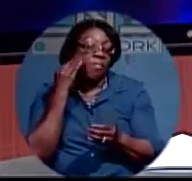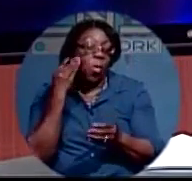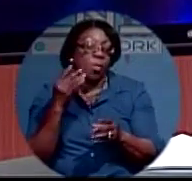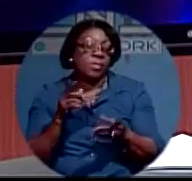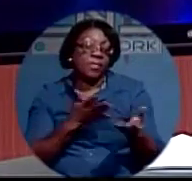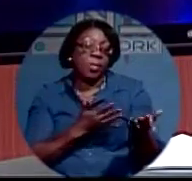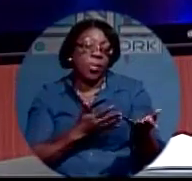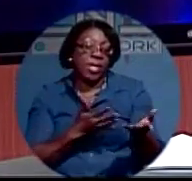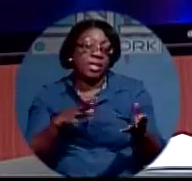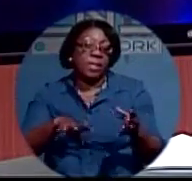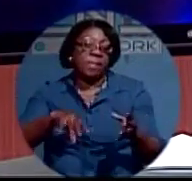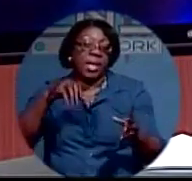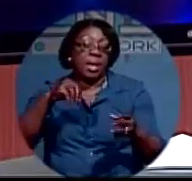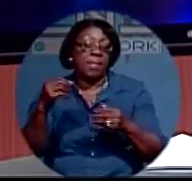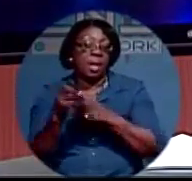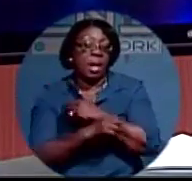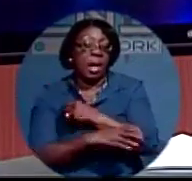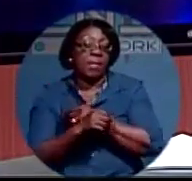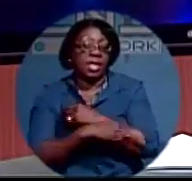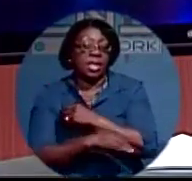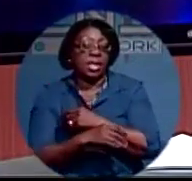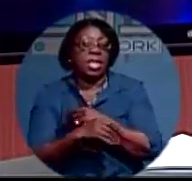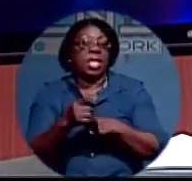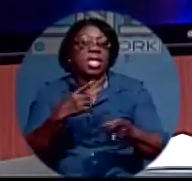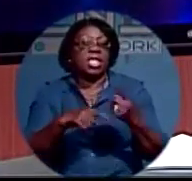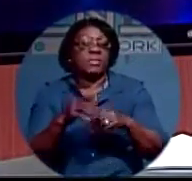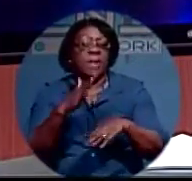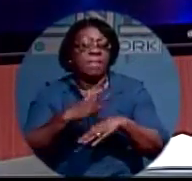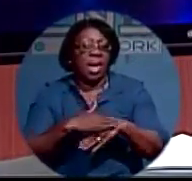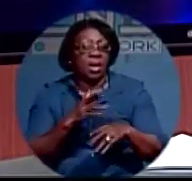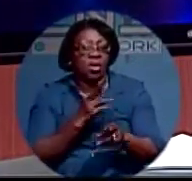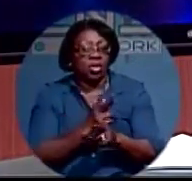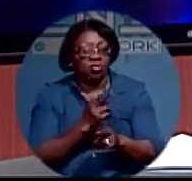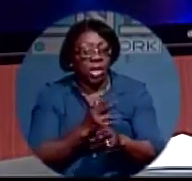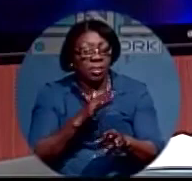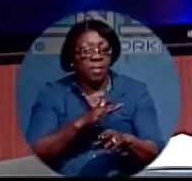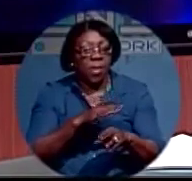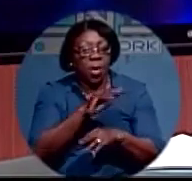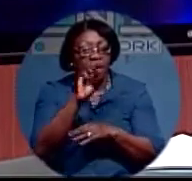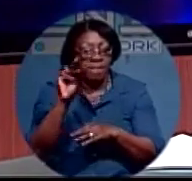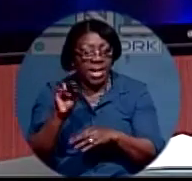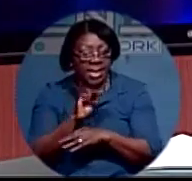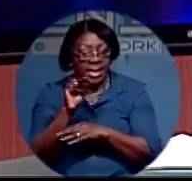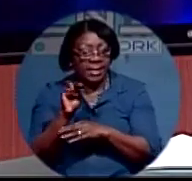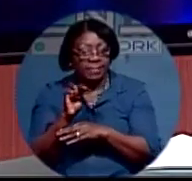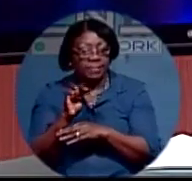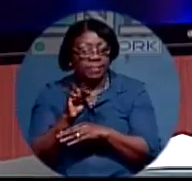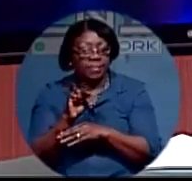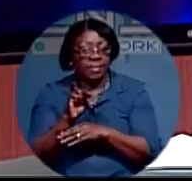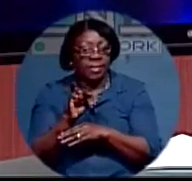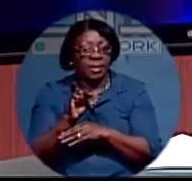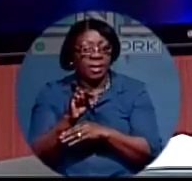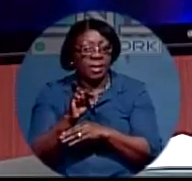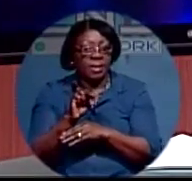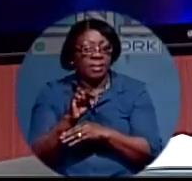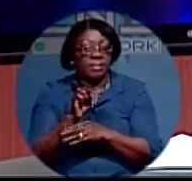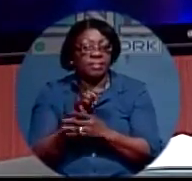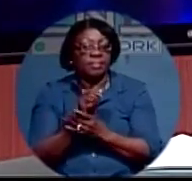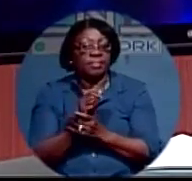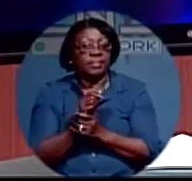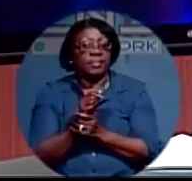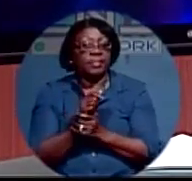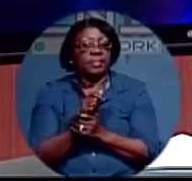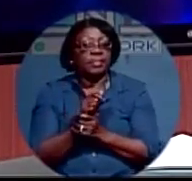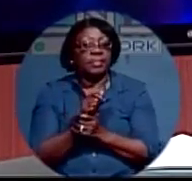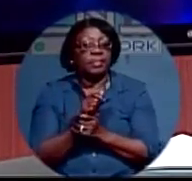says on-time garbage collection should be back on track by Monday. And she's clarifying misconceptions about perceived